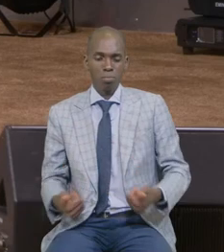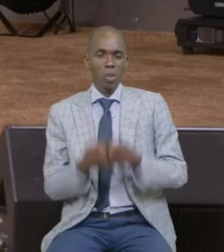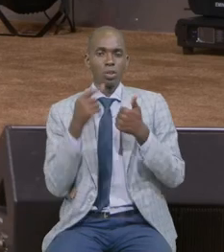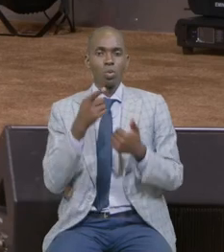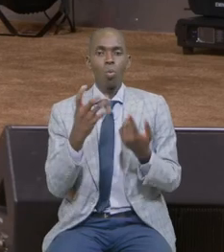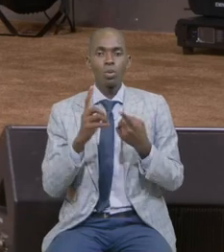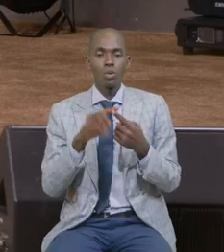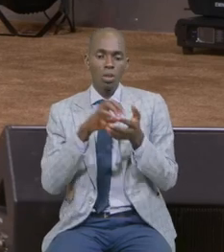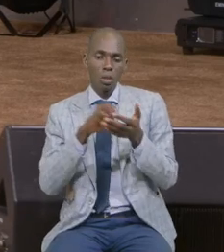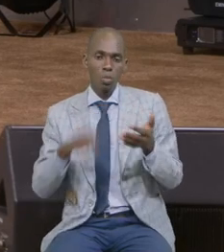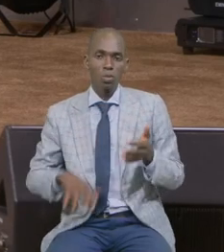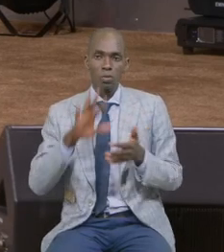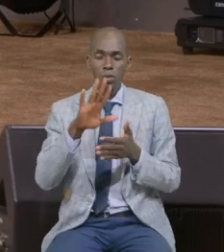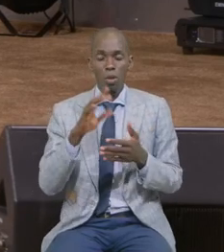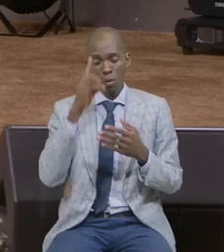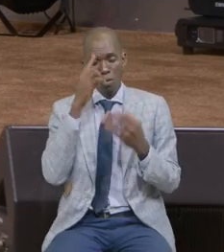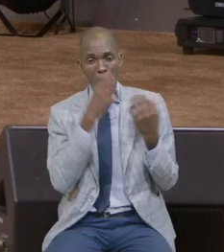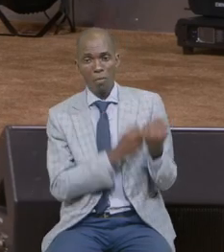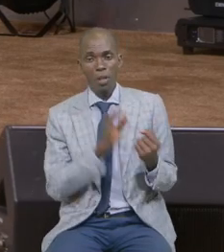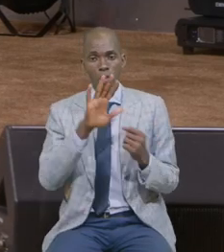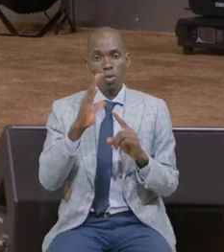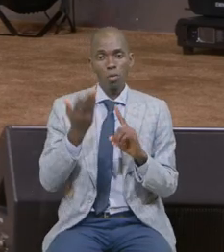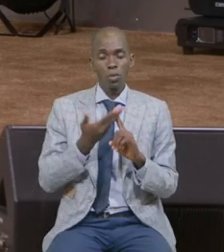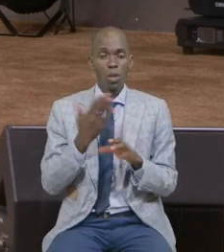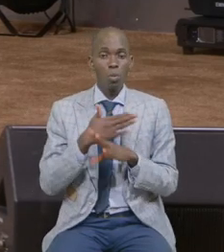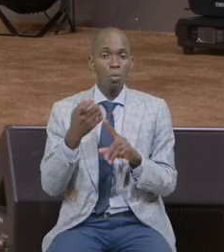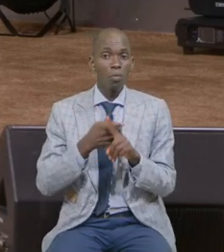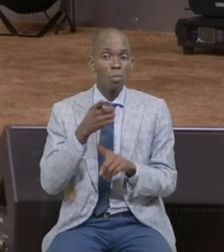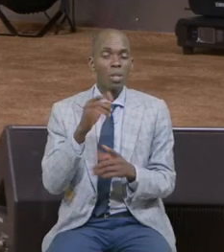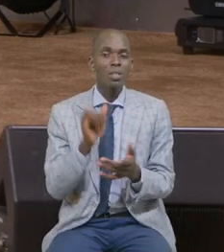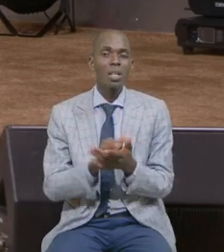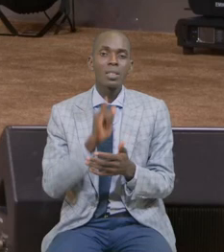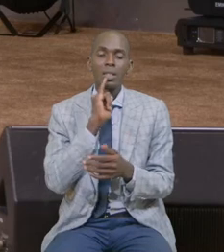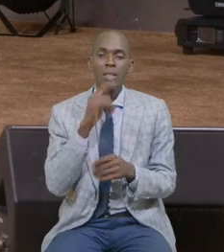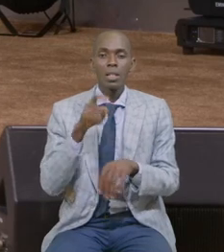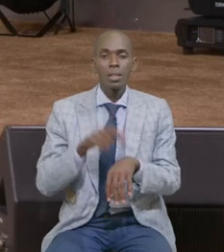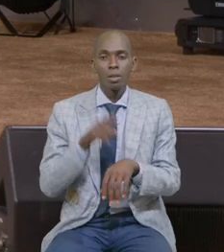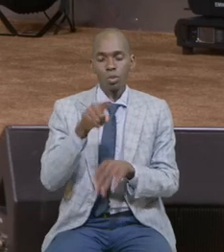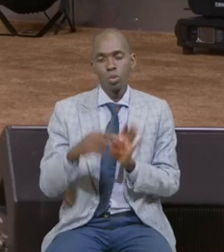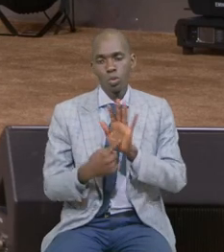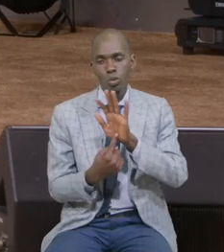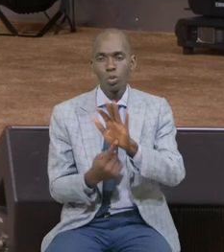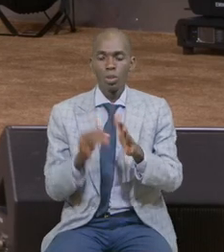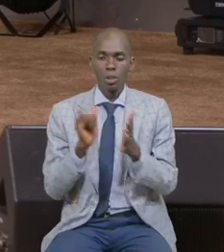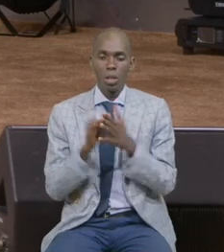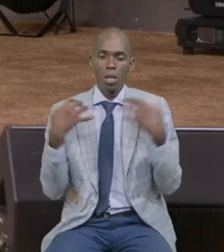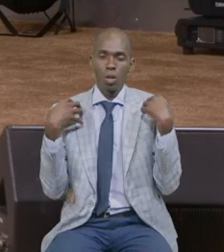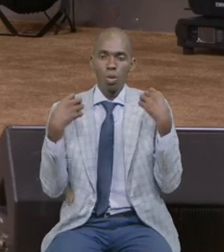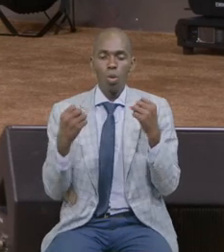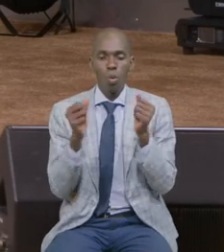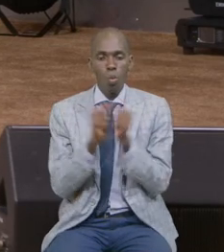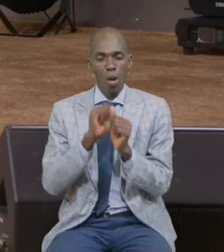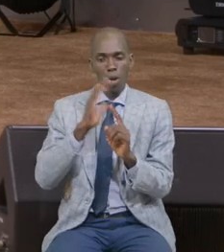the face and the conviction away from you that's the time your manifest the courage with conviction